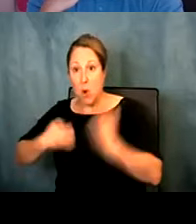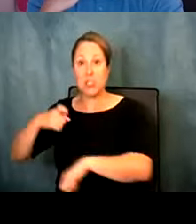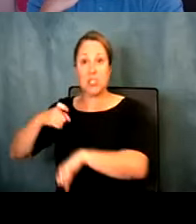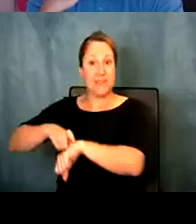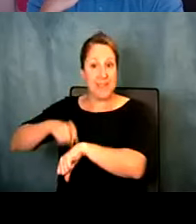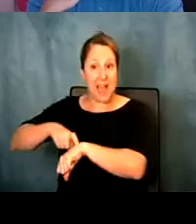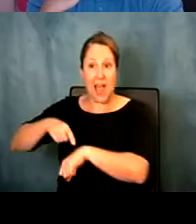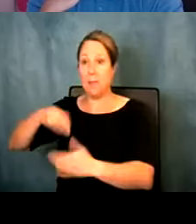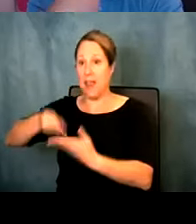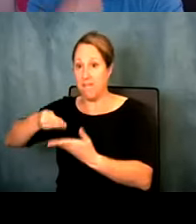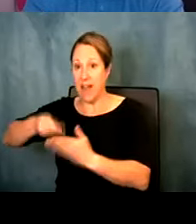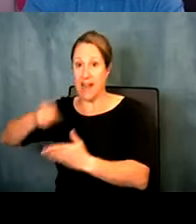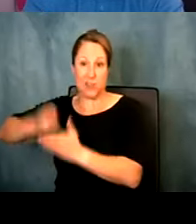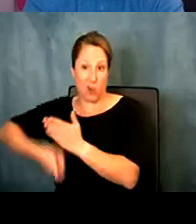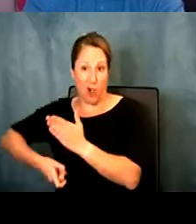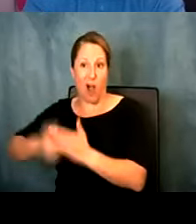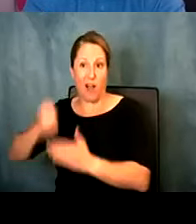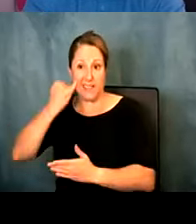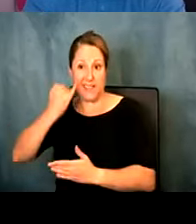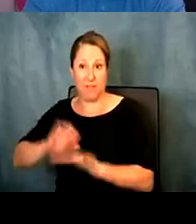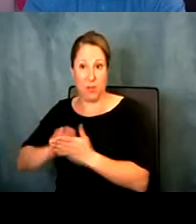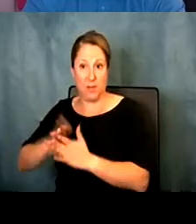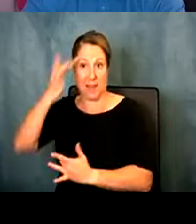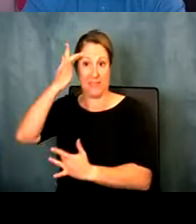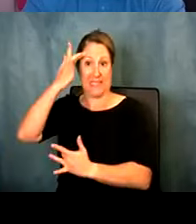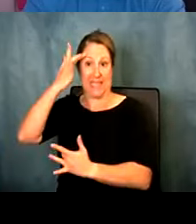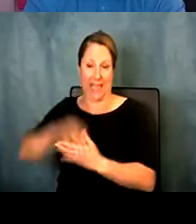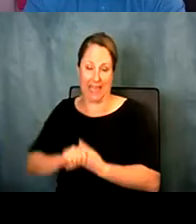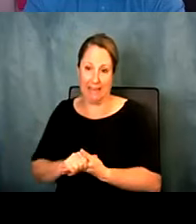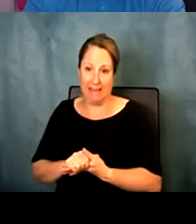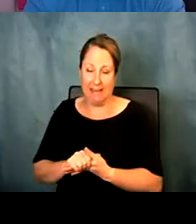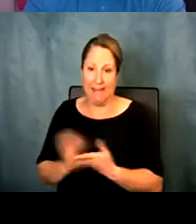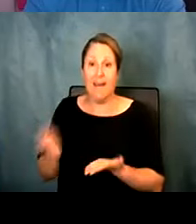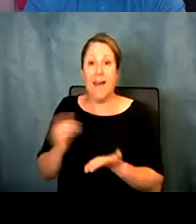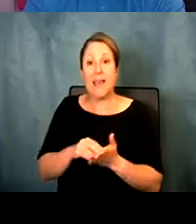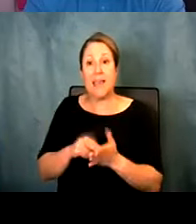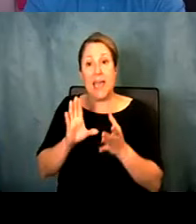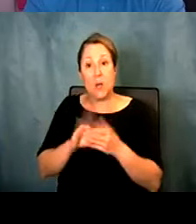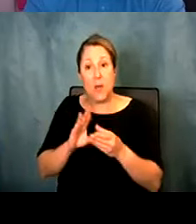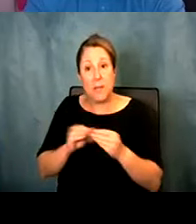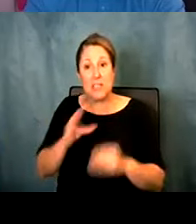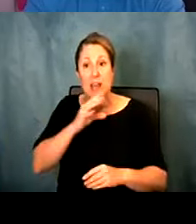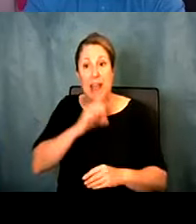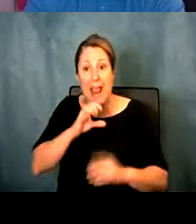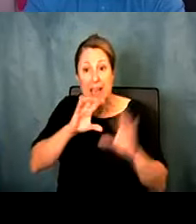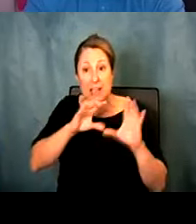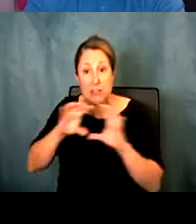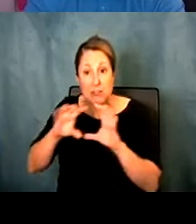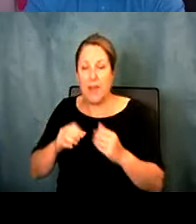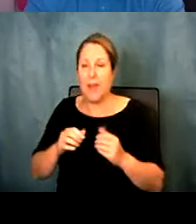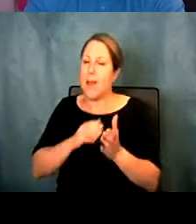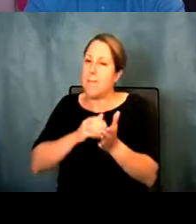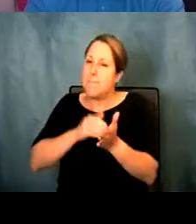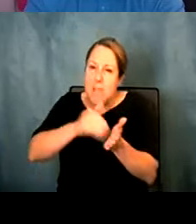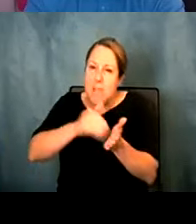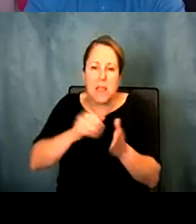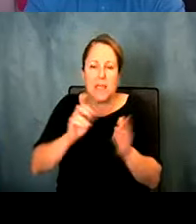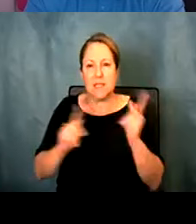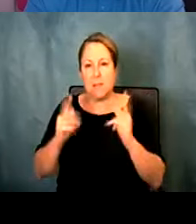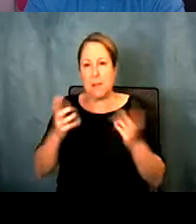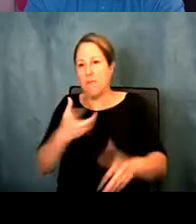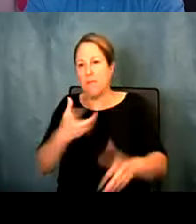being infected. Again, we mentioned the ages. We mentioned the fact that there's been millions of people who've been vaccinated, more